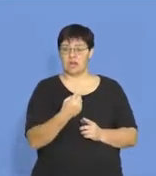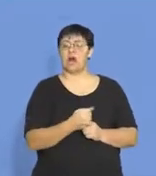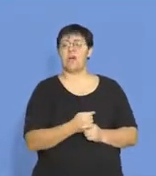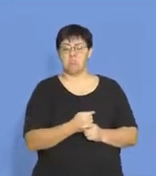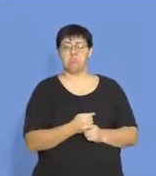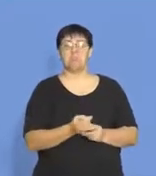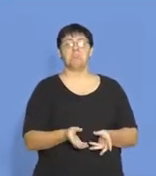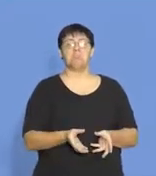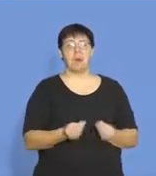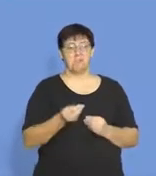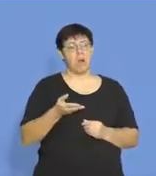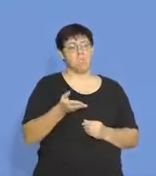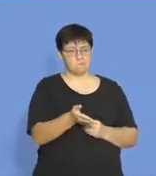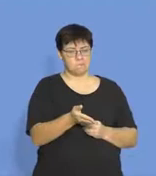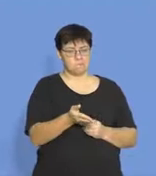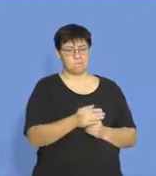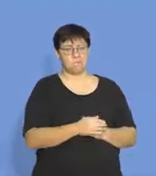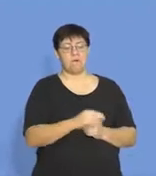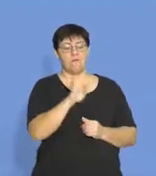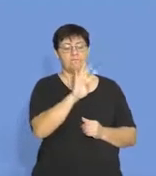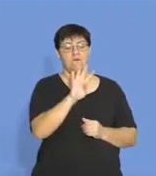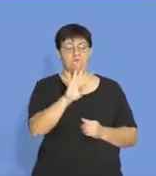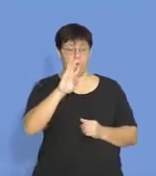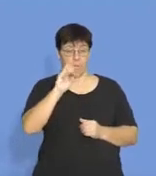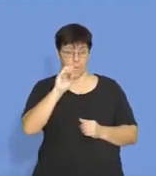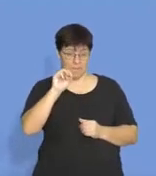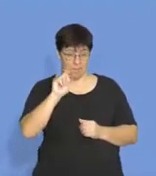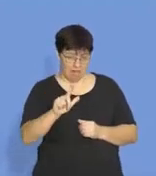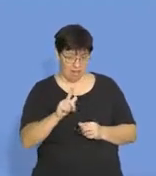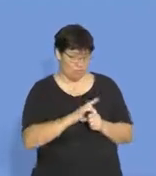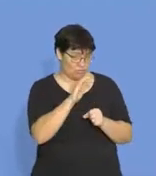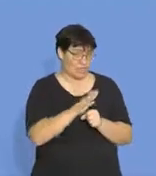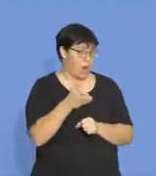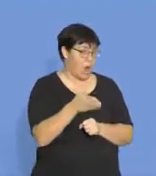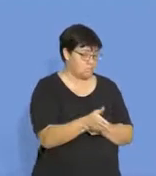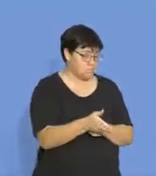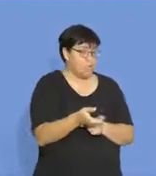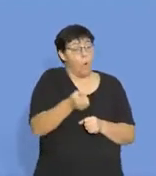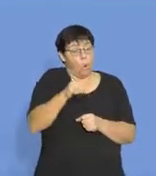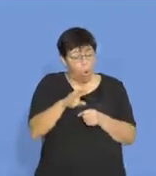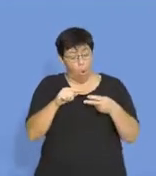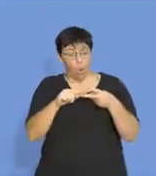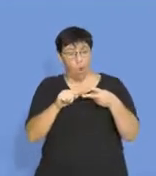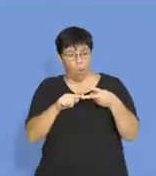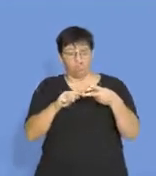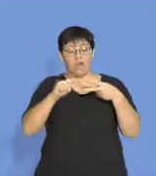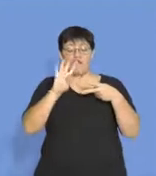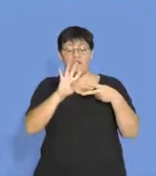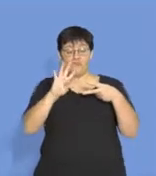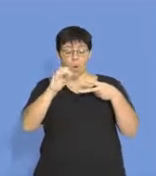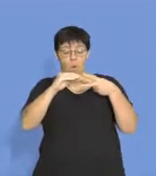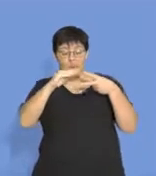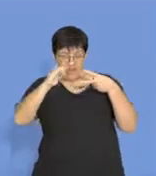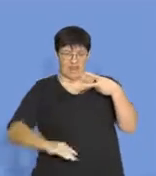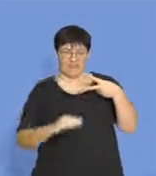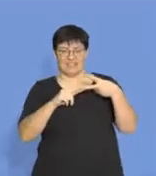say it can hold, or rather it could be 440 mils of cold drink, or it could be